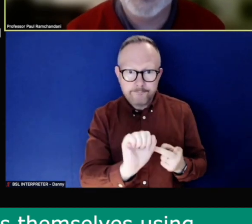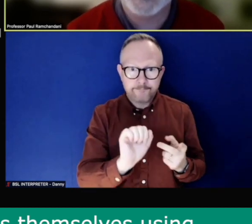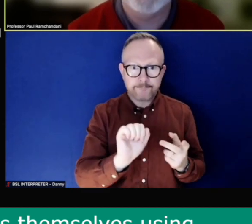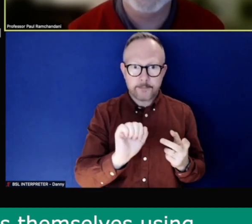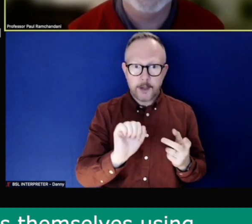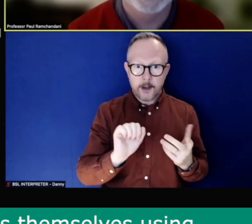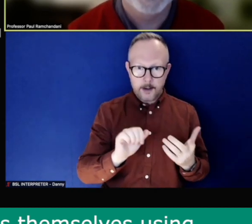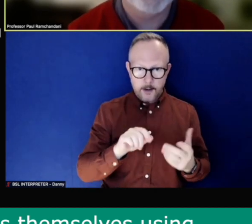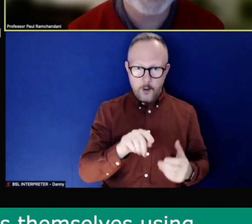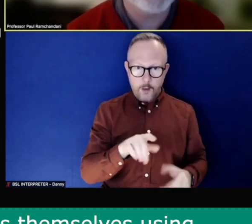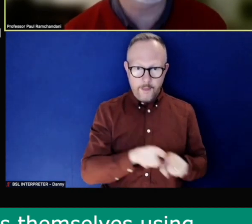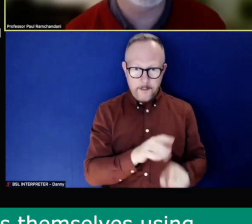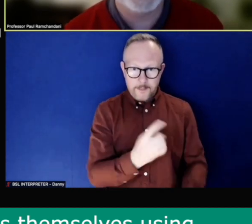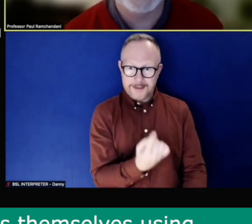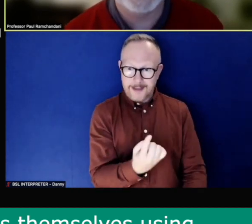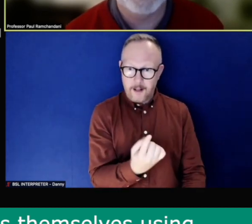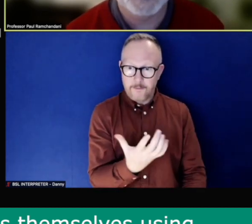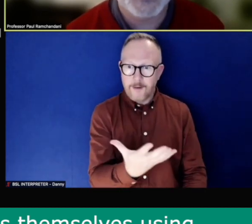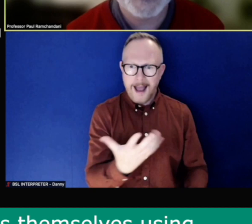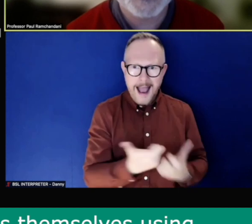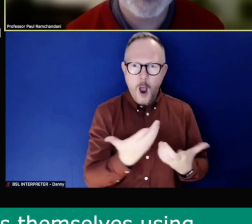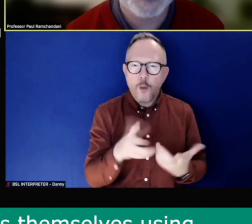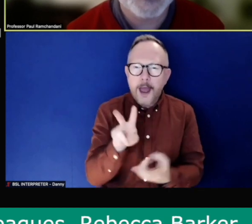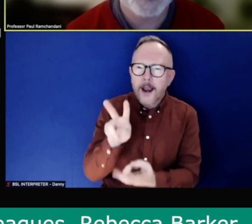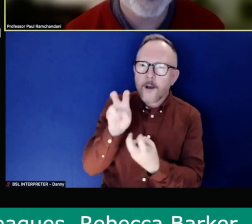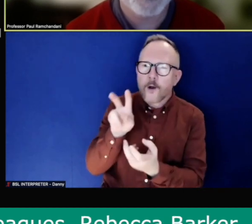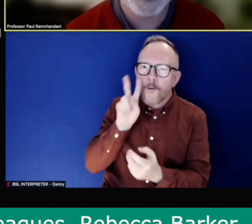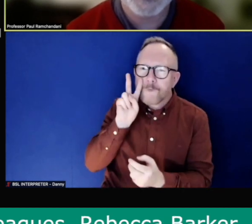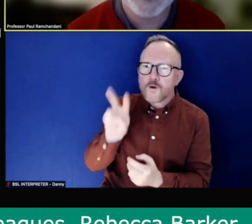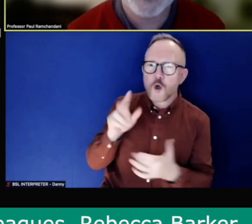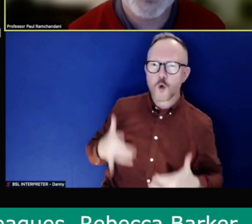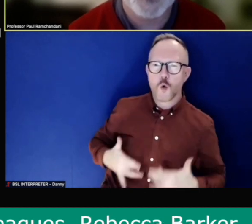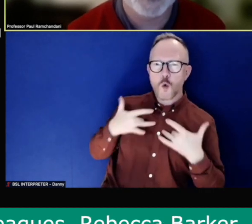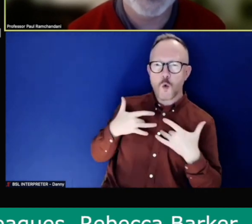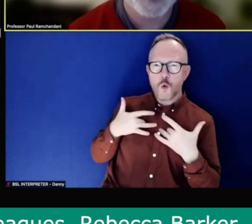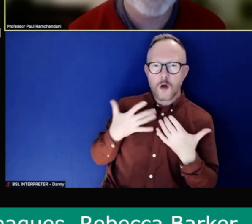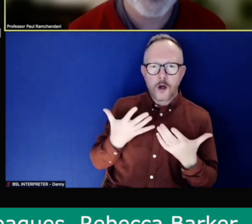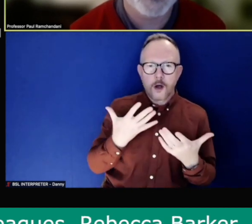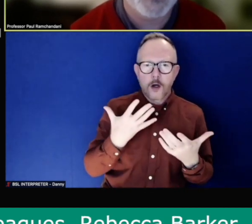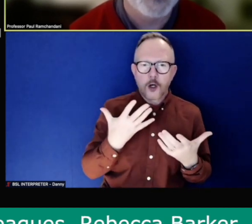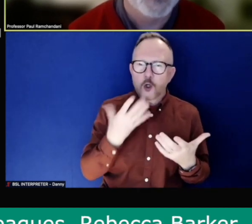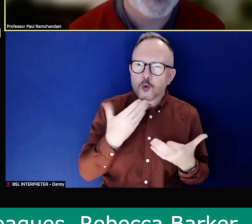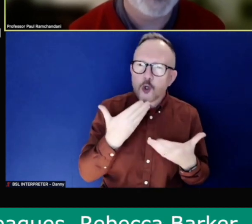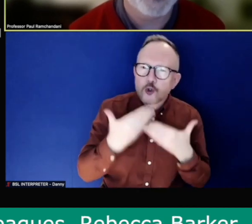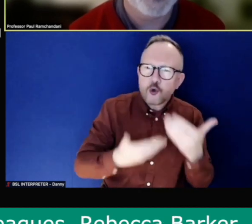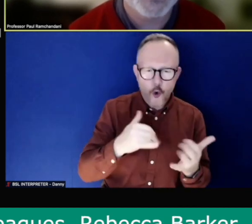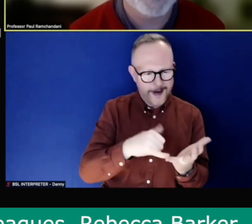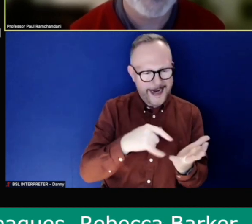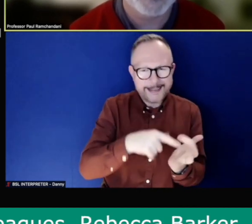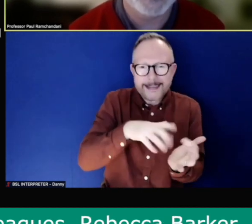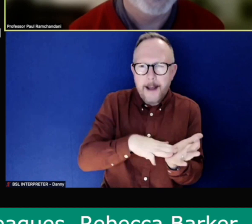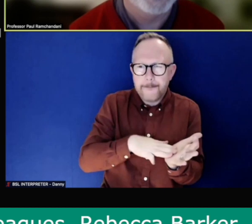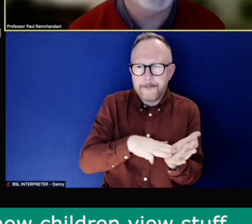using story stems, which I haven't got time to go into today in detail. This is a bit of the work that's led by one of my colleagues, Beth Barker, along with